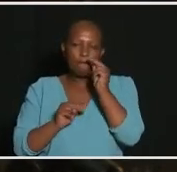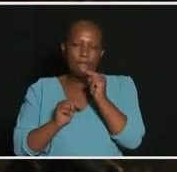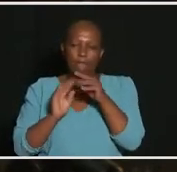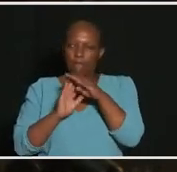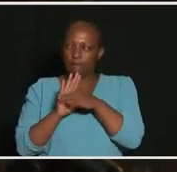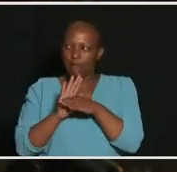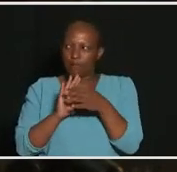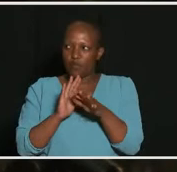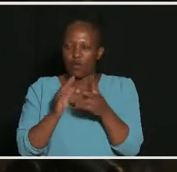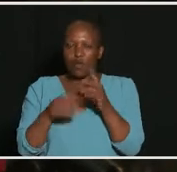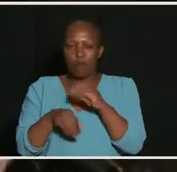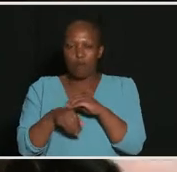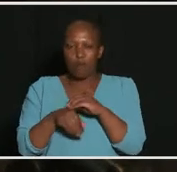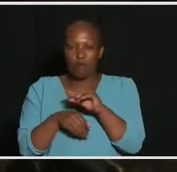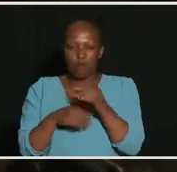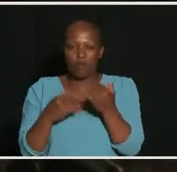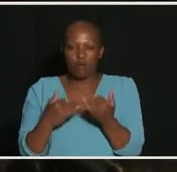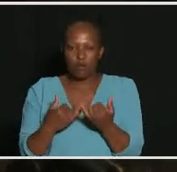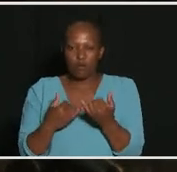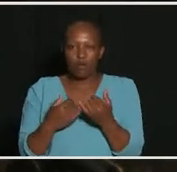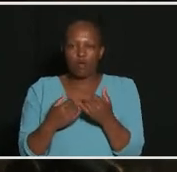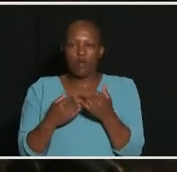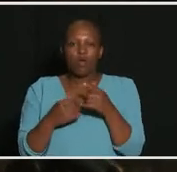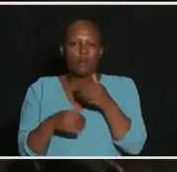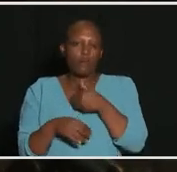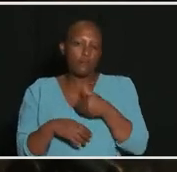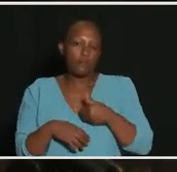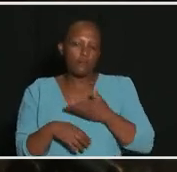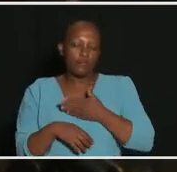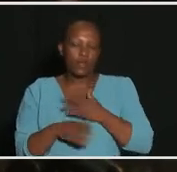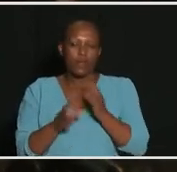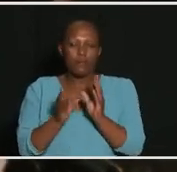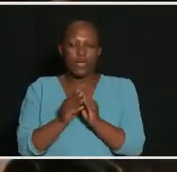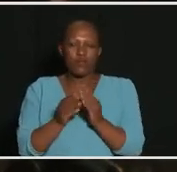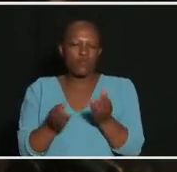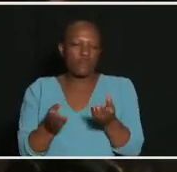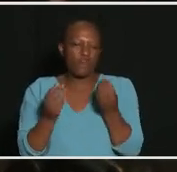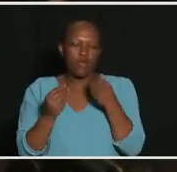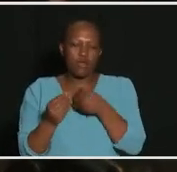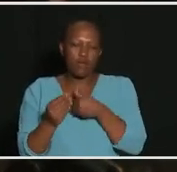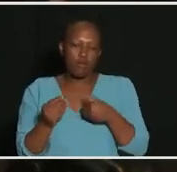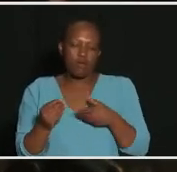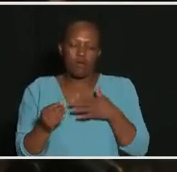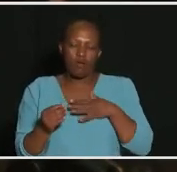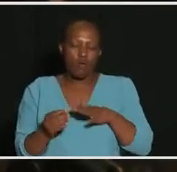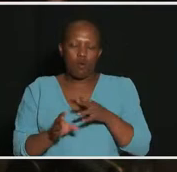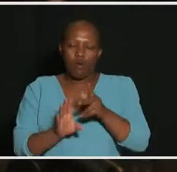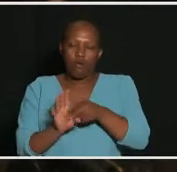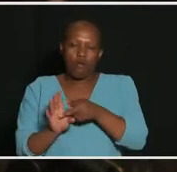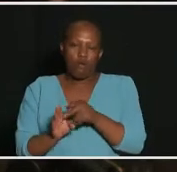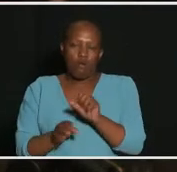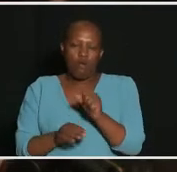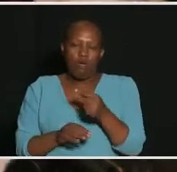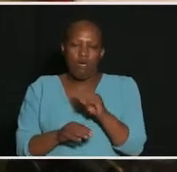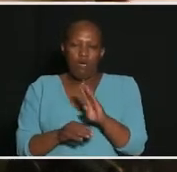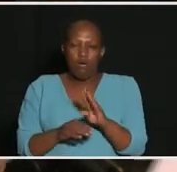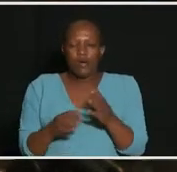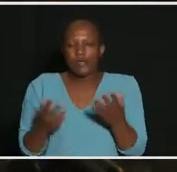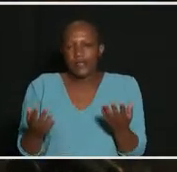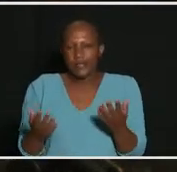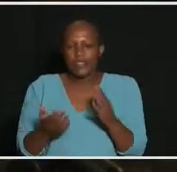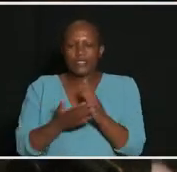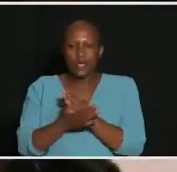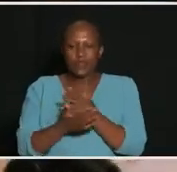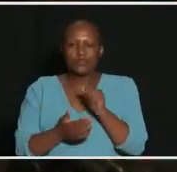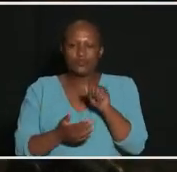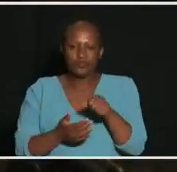the problem that we are having will sit in a parent meeting and find parents who are not willing to participate in the SGP and then we'll have